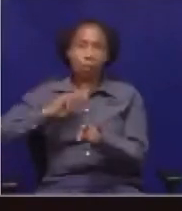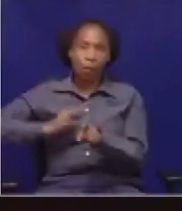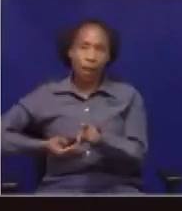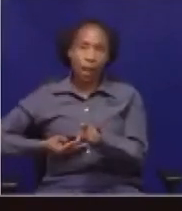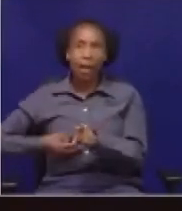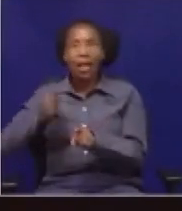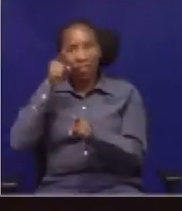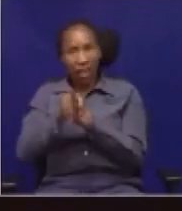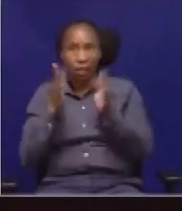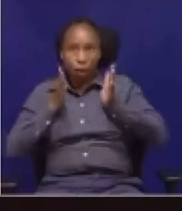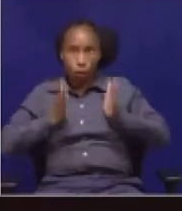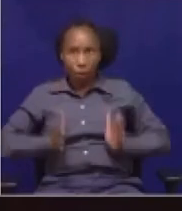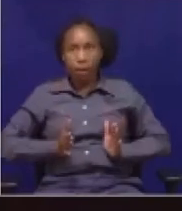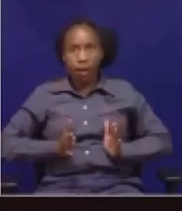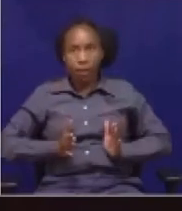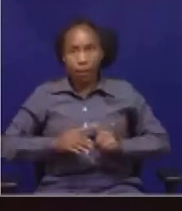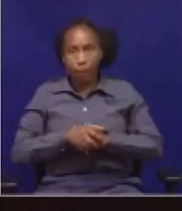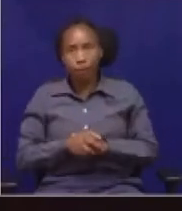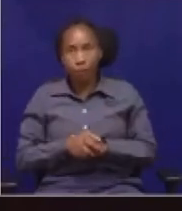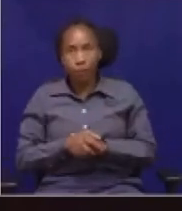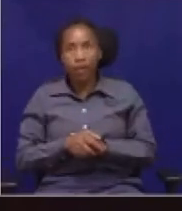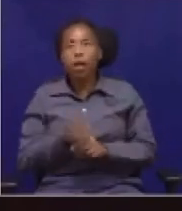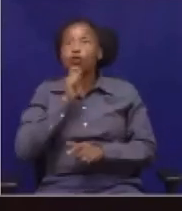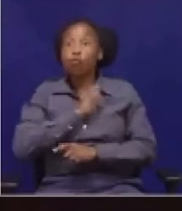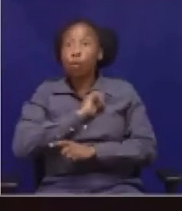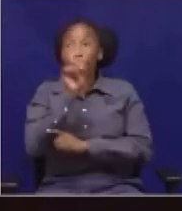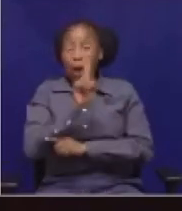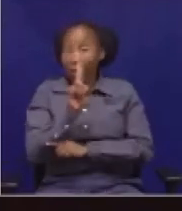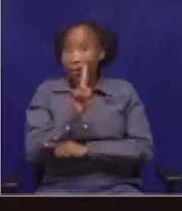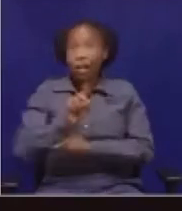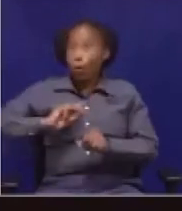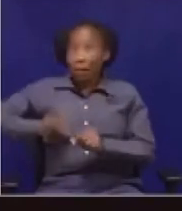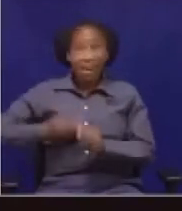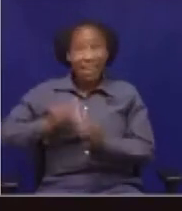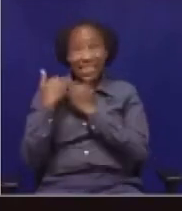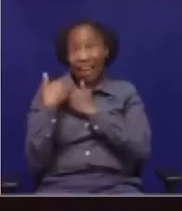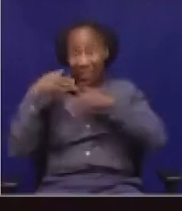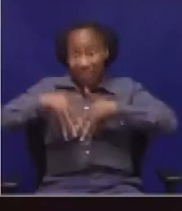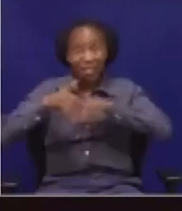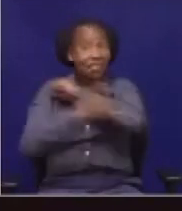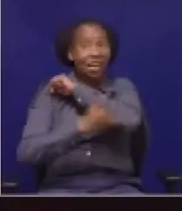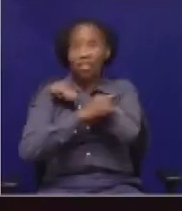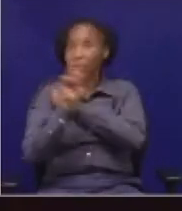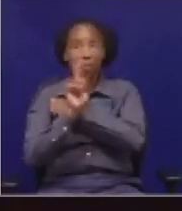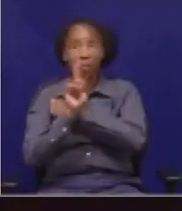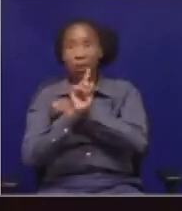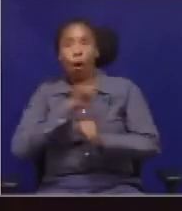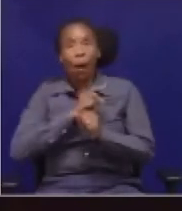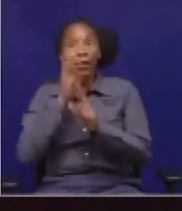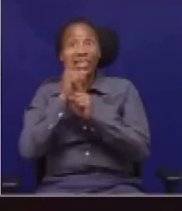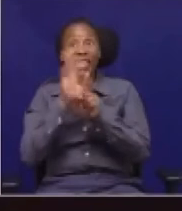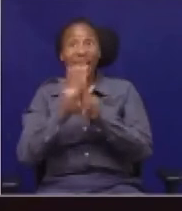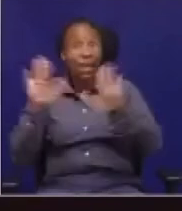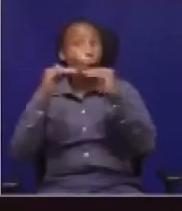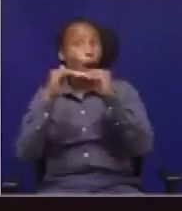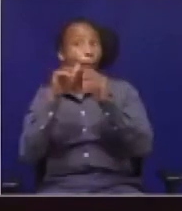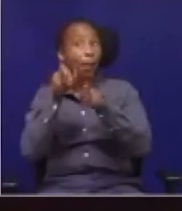are human beings. The truth is, women are not safe in this country because we are not seen as equal autonomous